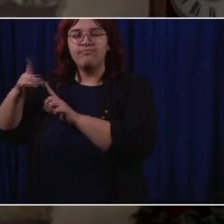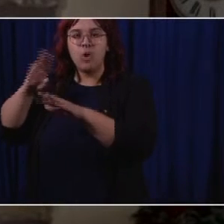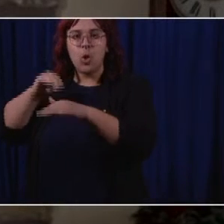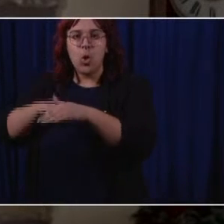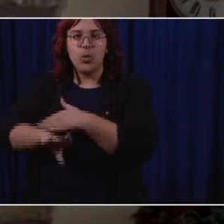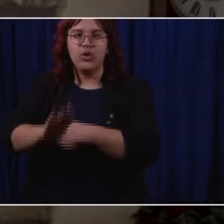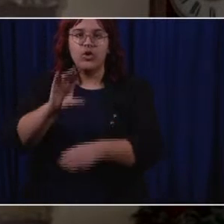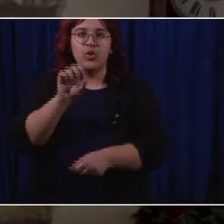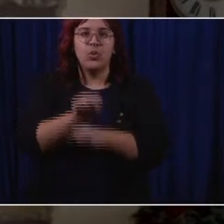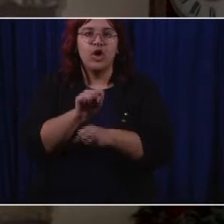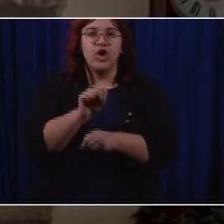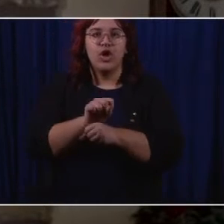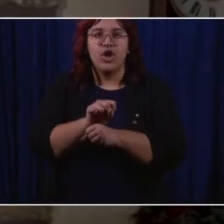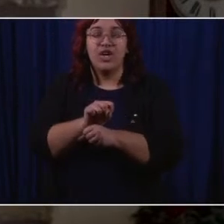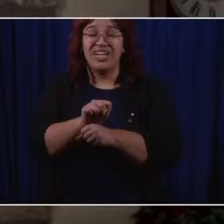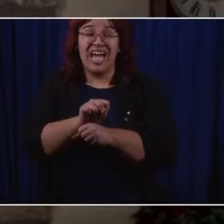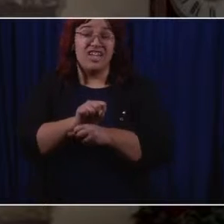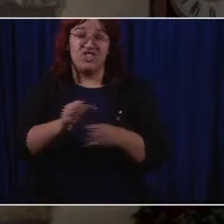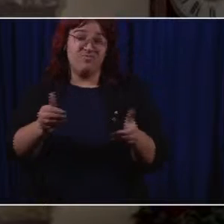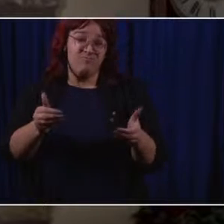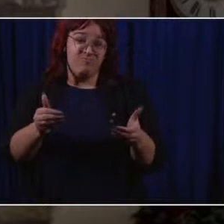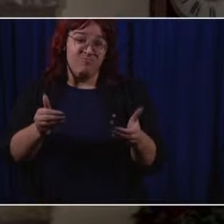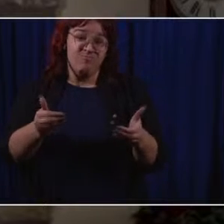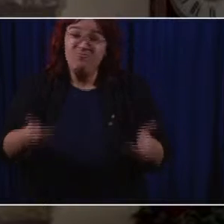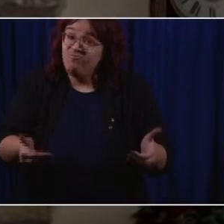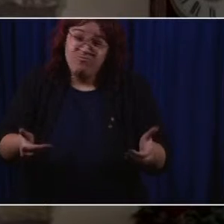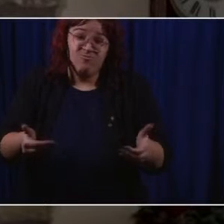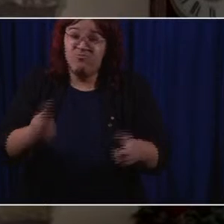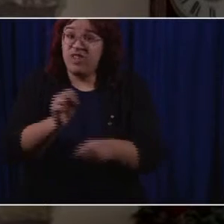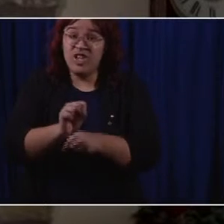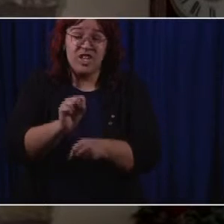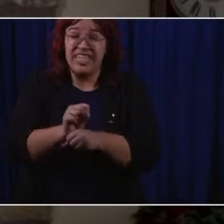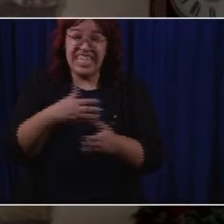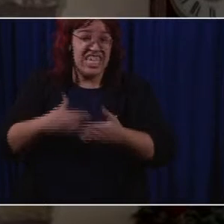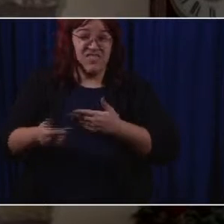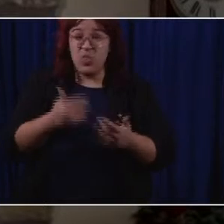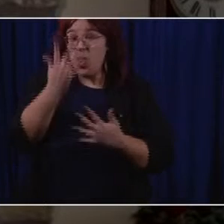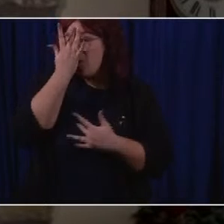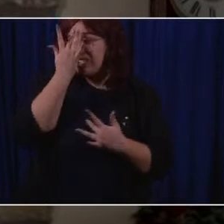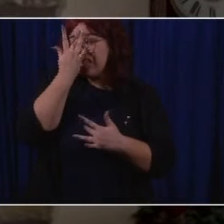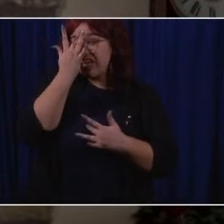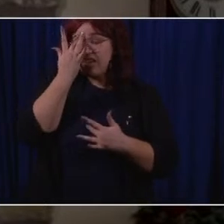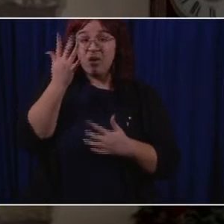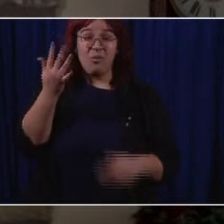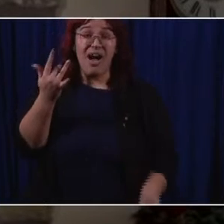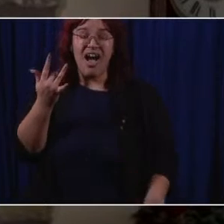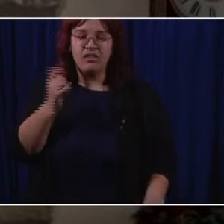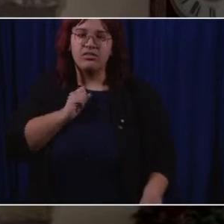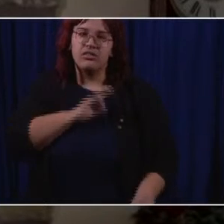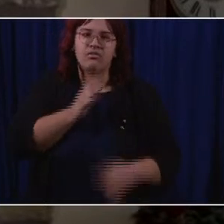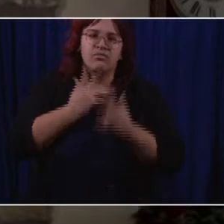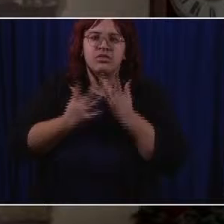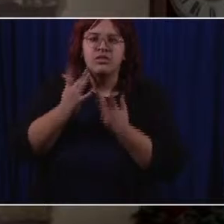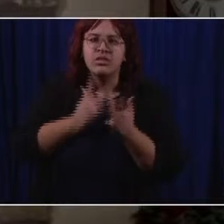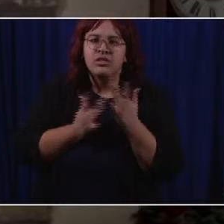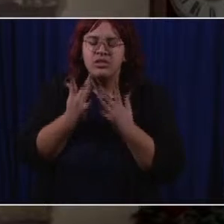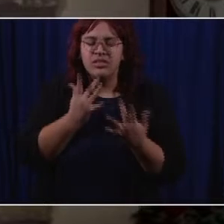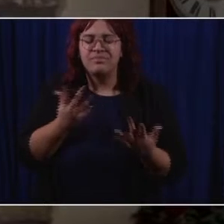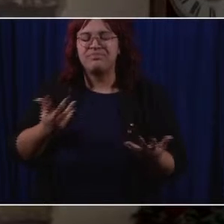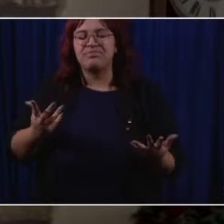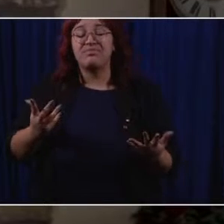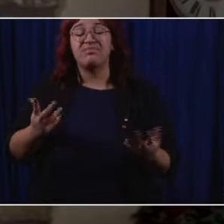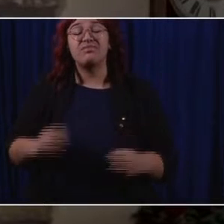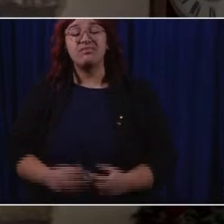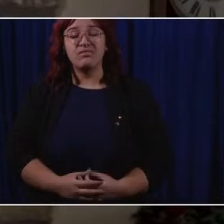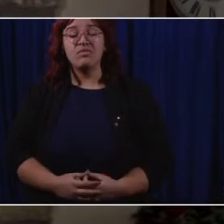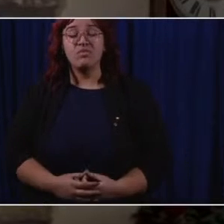have, they're short-staffed. And we see in other areas, in other places where people who have